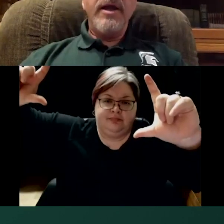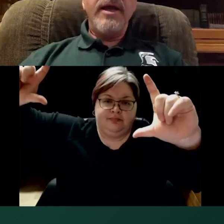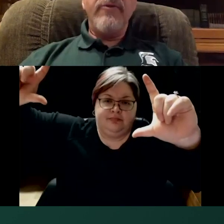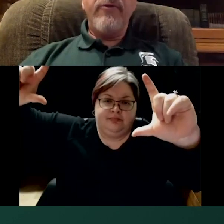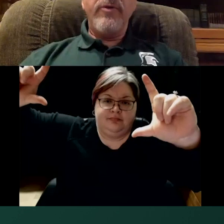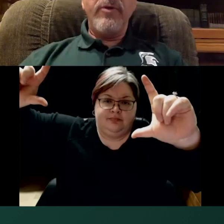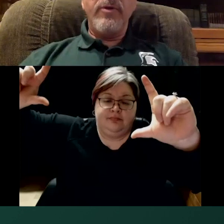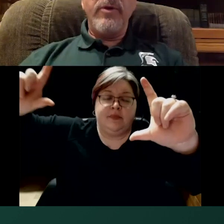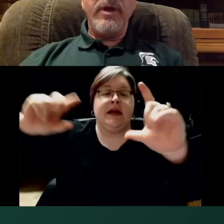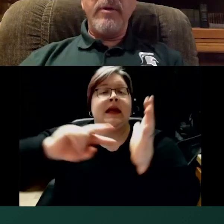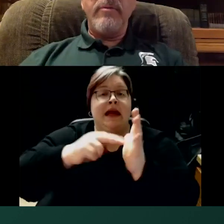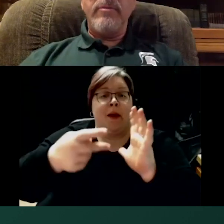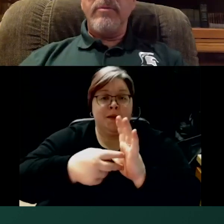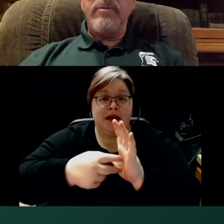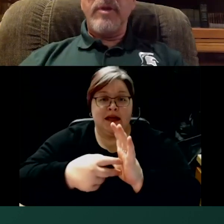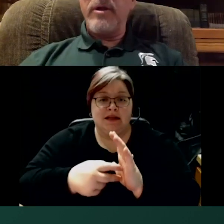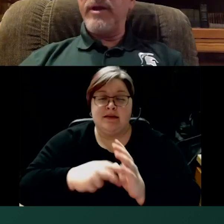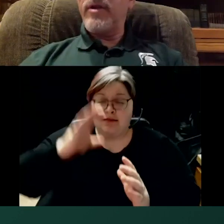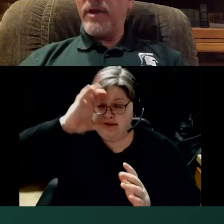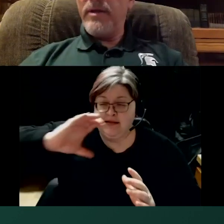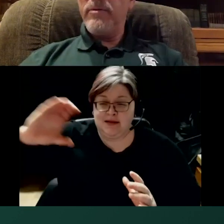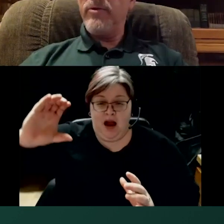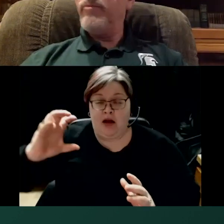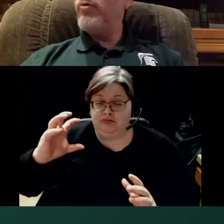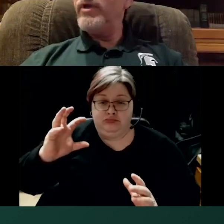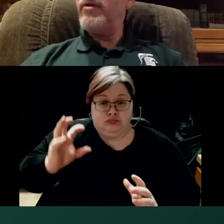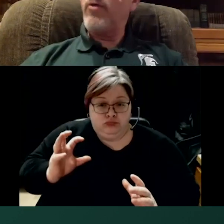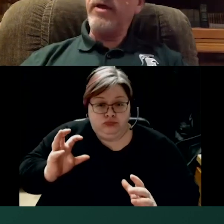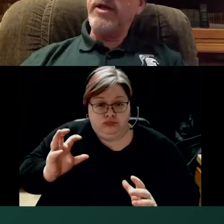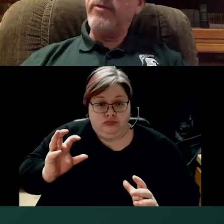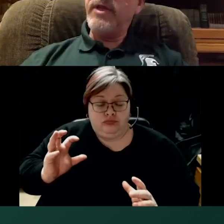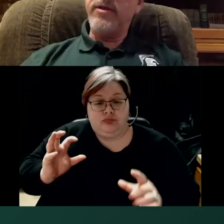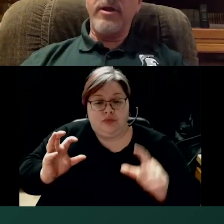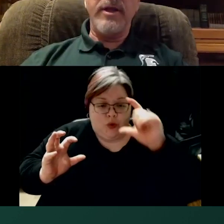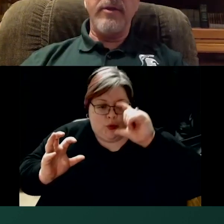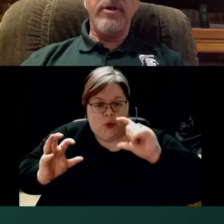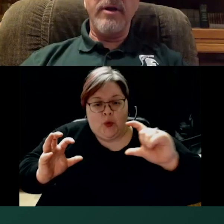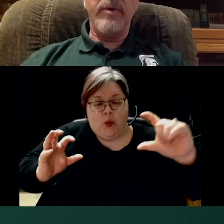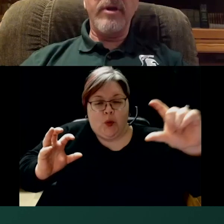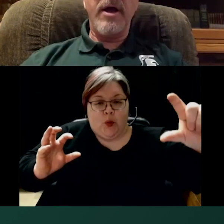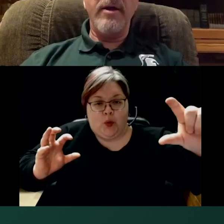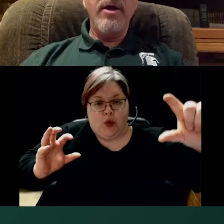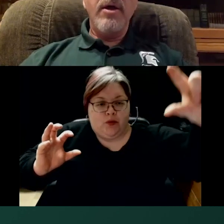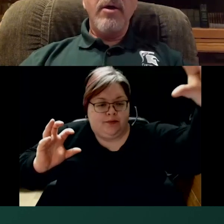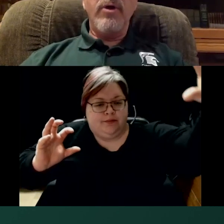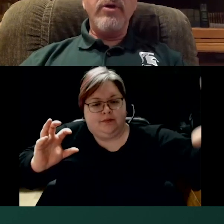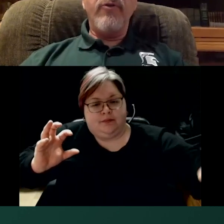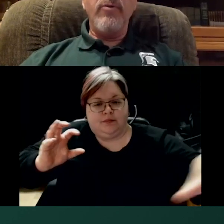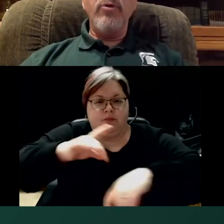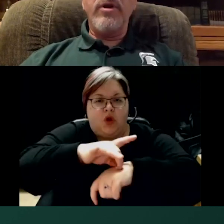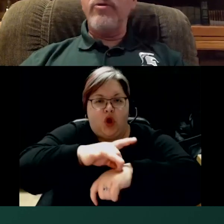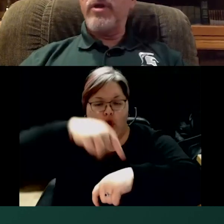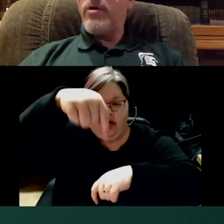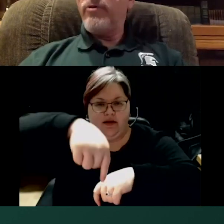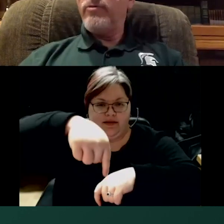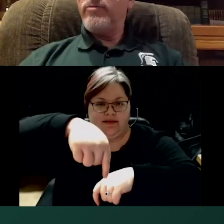means if the sun is setting, the moon is rising in the east on the other side of the sky. When the full